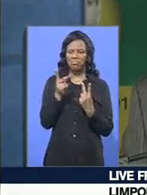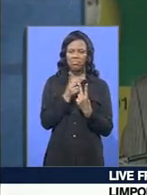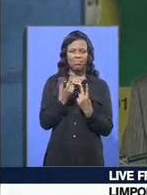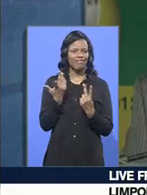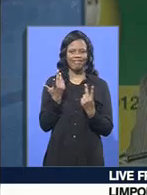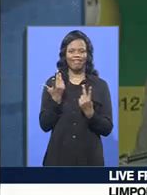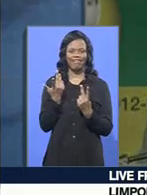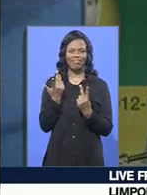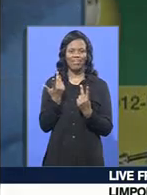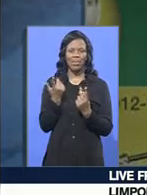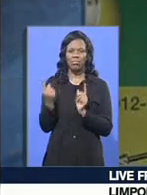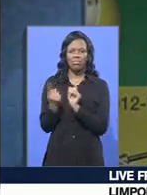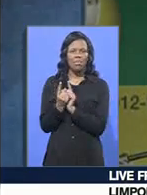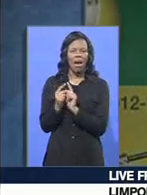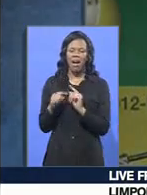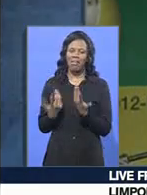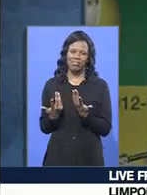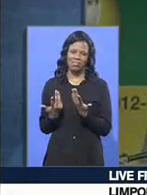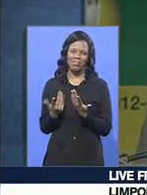fend for his children.